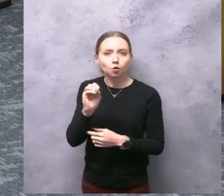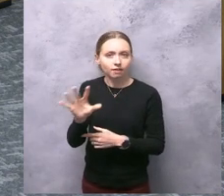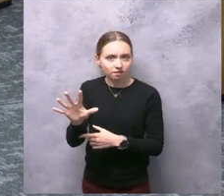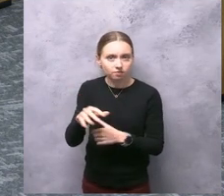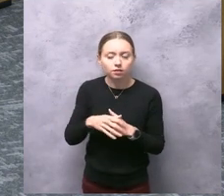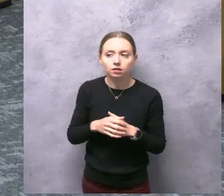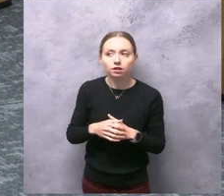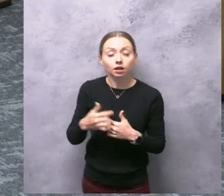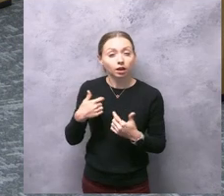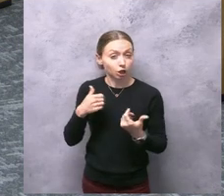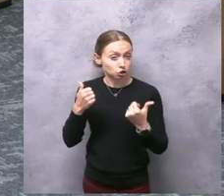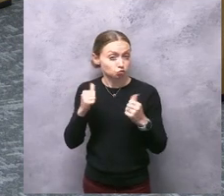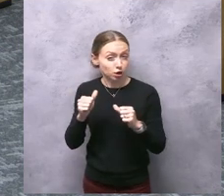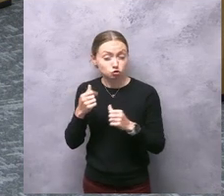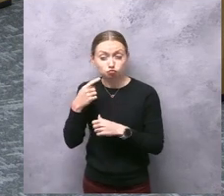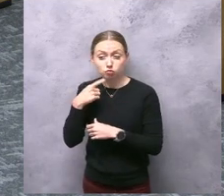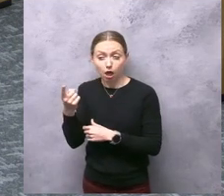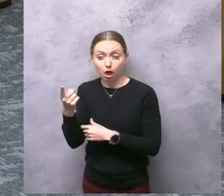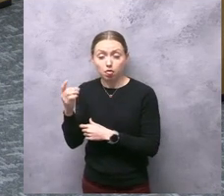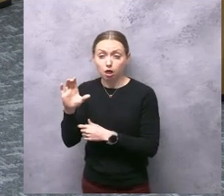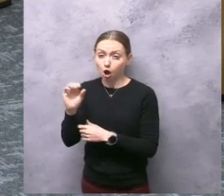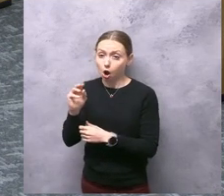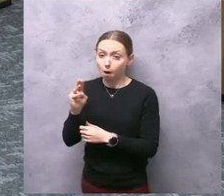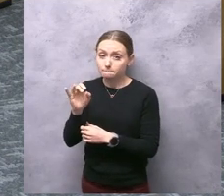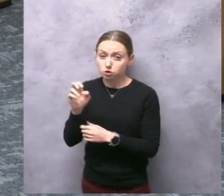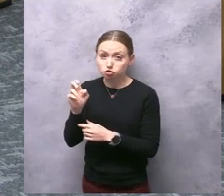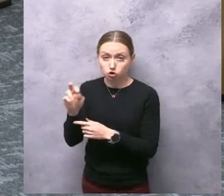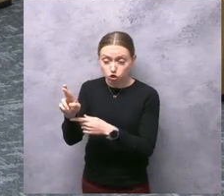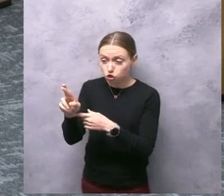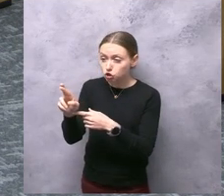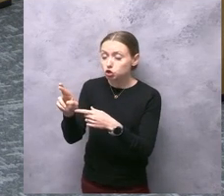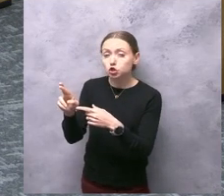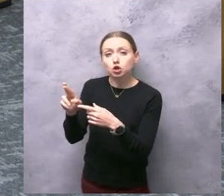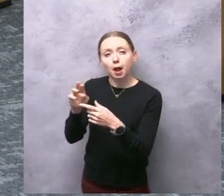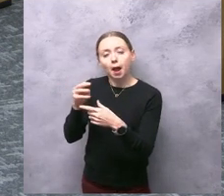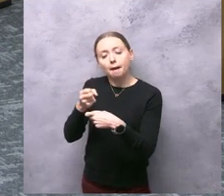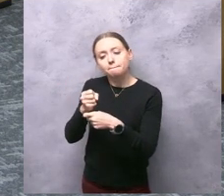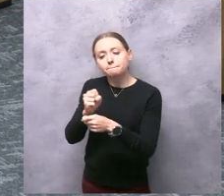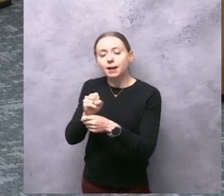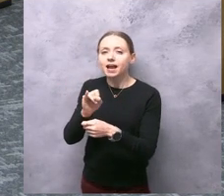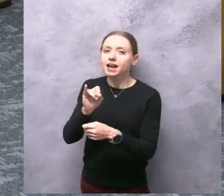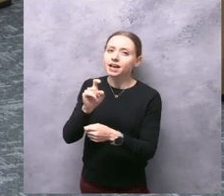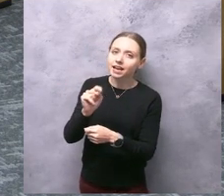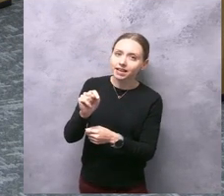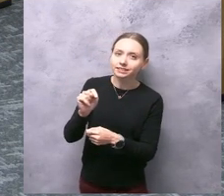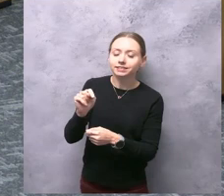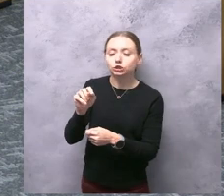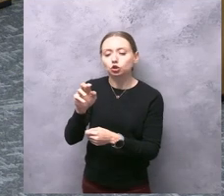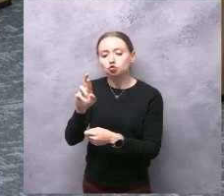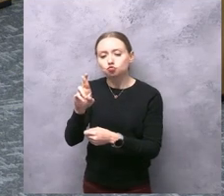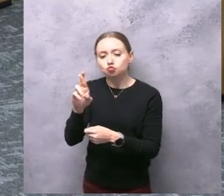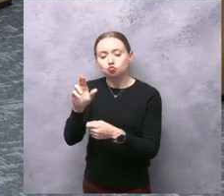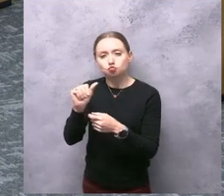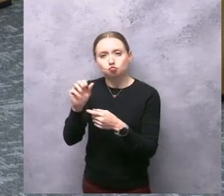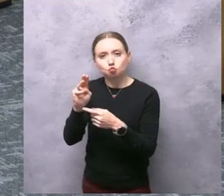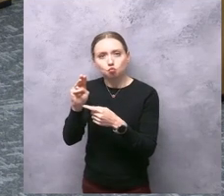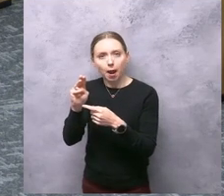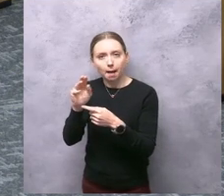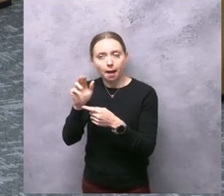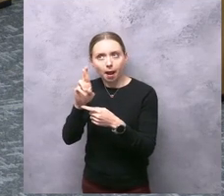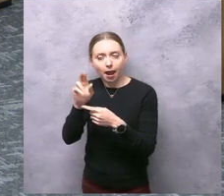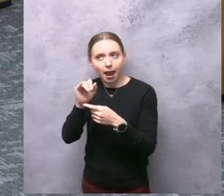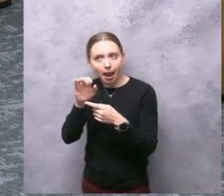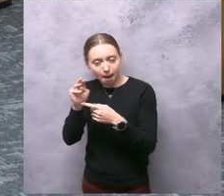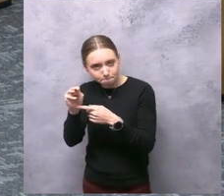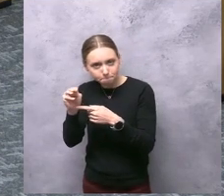I tried to tell the commissioner make it RAIM, R-A-I-M. He didn't like that. They call it IMRA, Instructional Material Review and